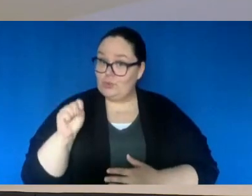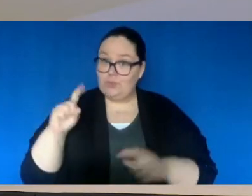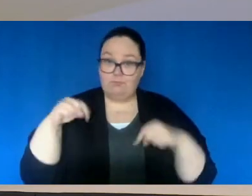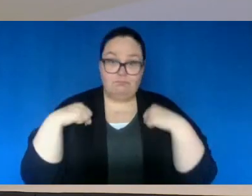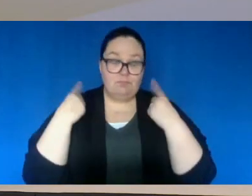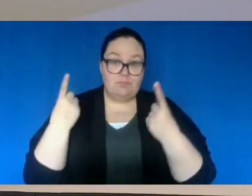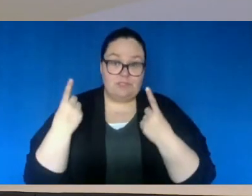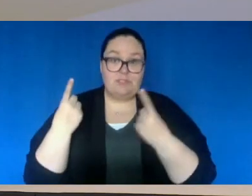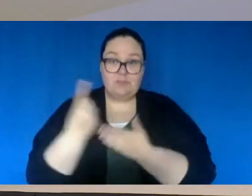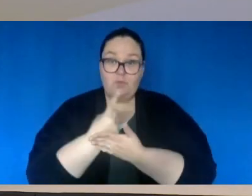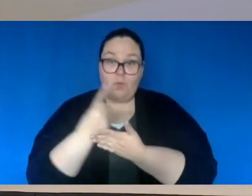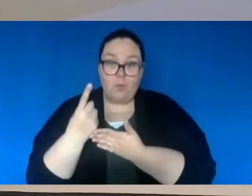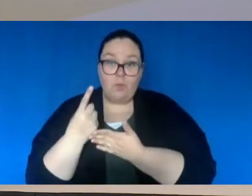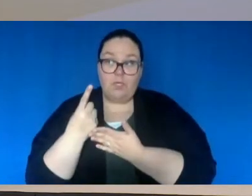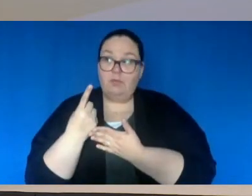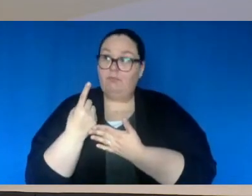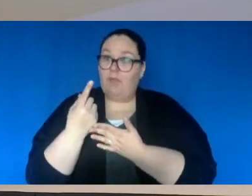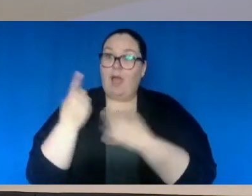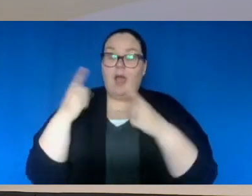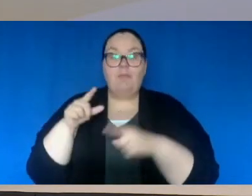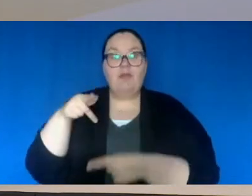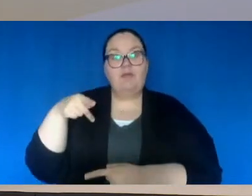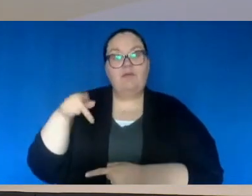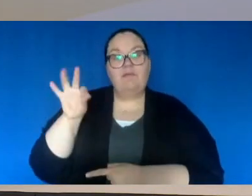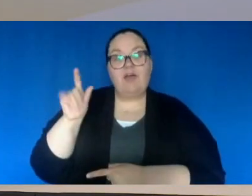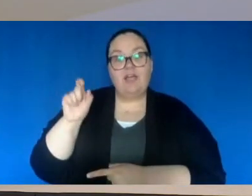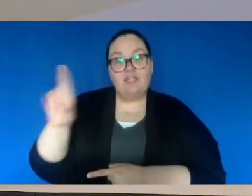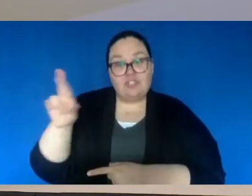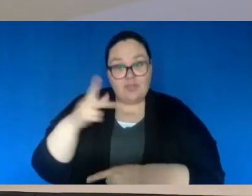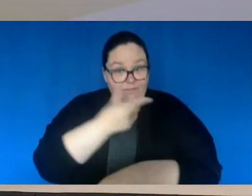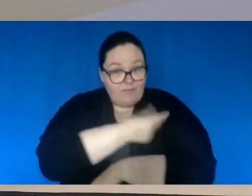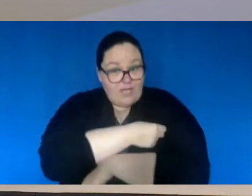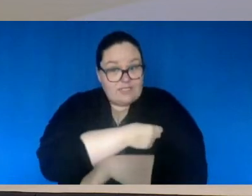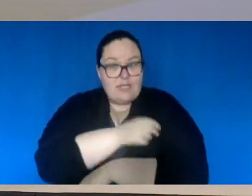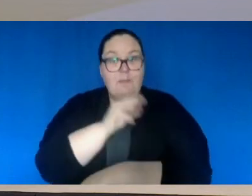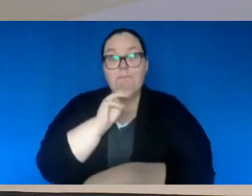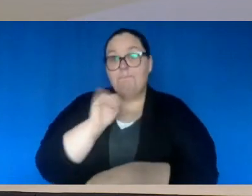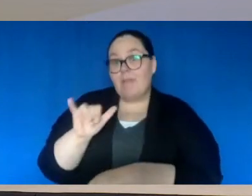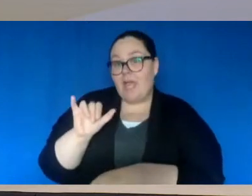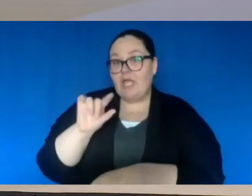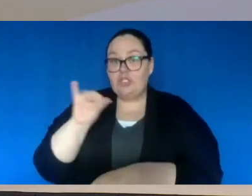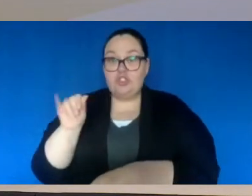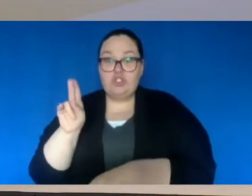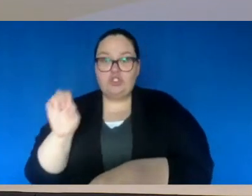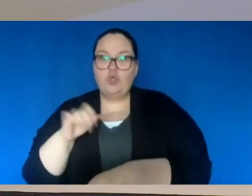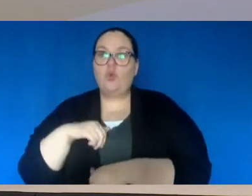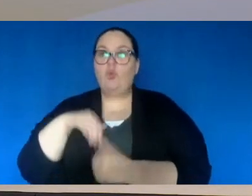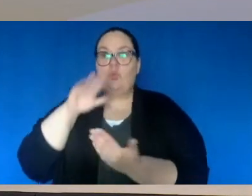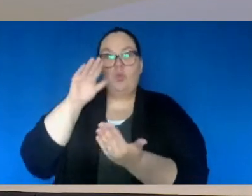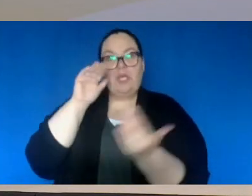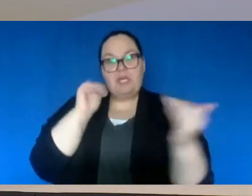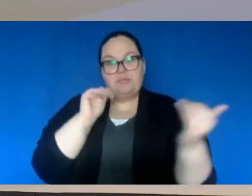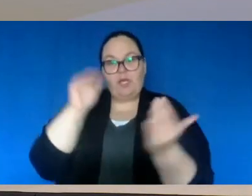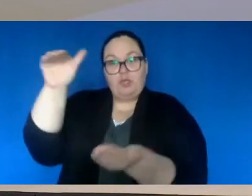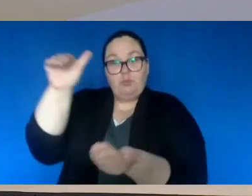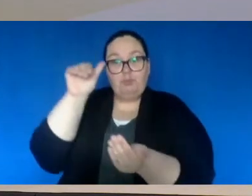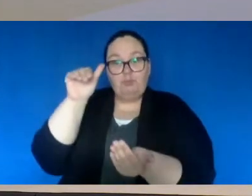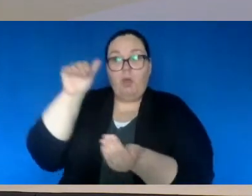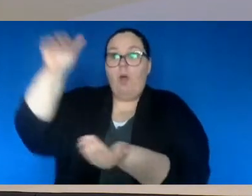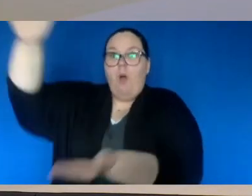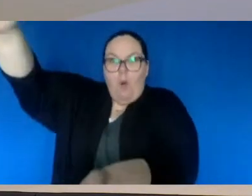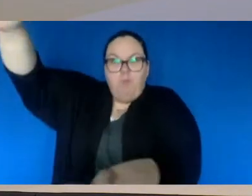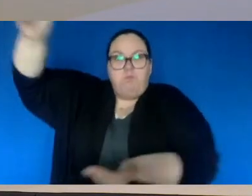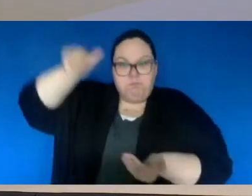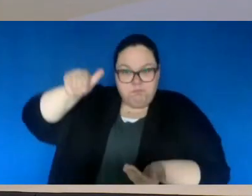of Pfizer vaccine. For May and June, our allocation will be double what was originally projected, meaning we will receive